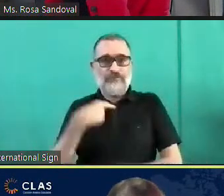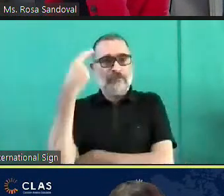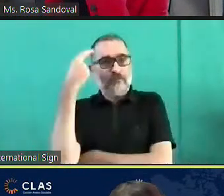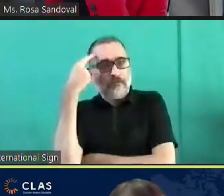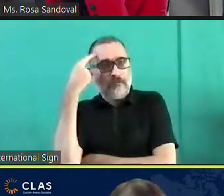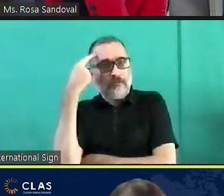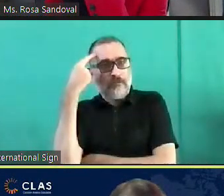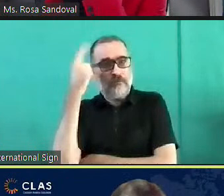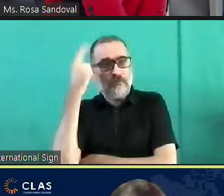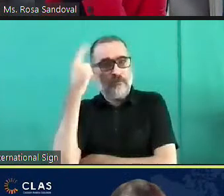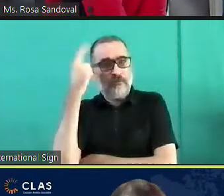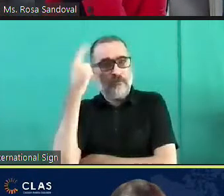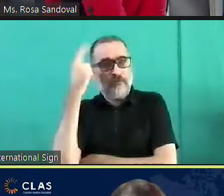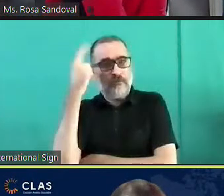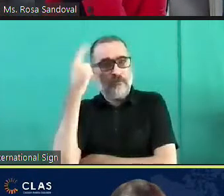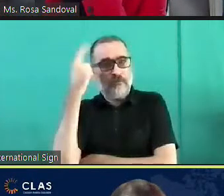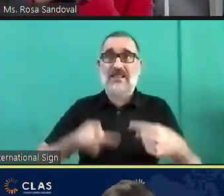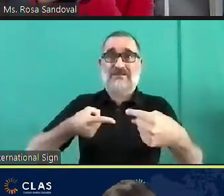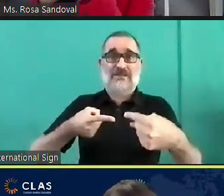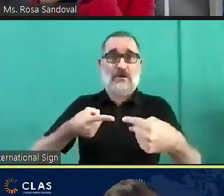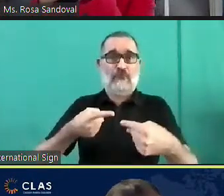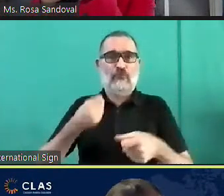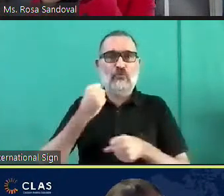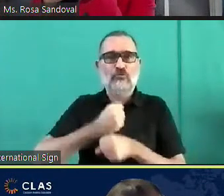there, and civil society is